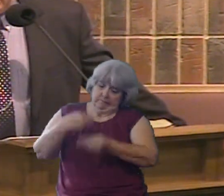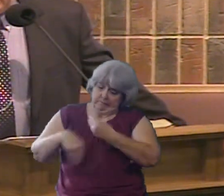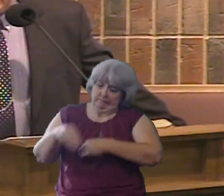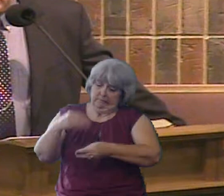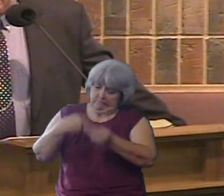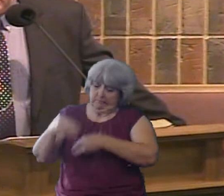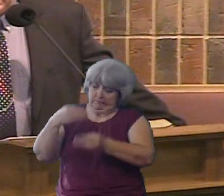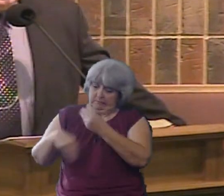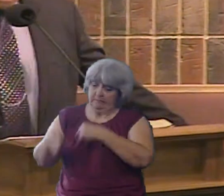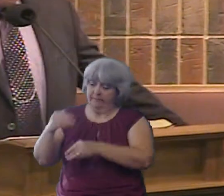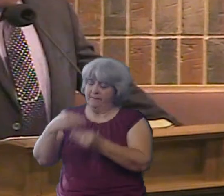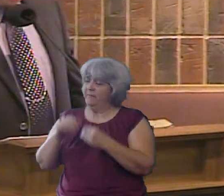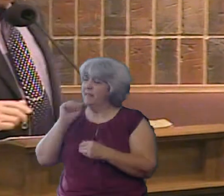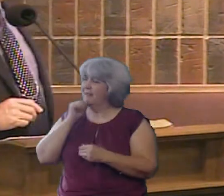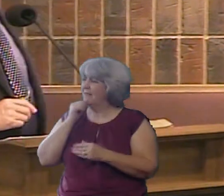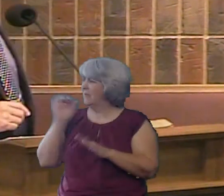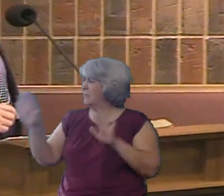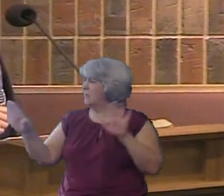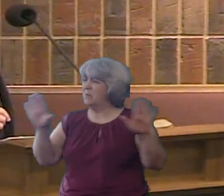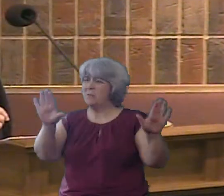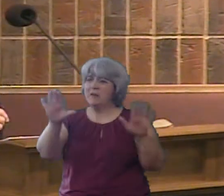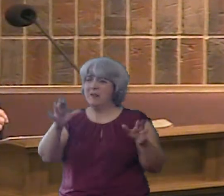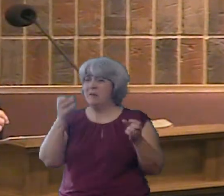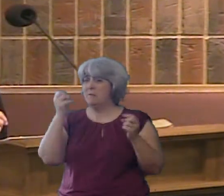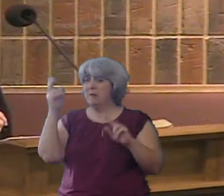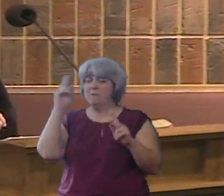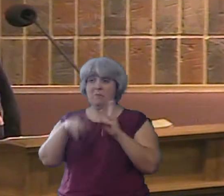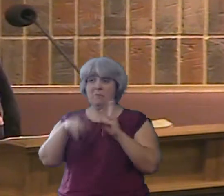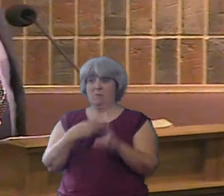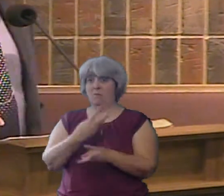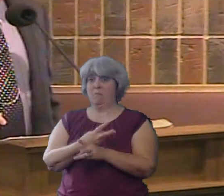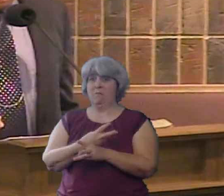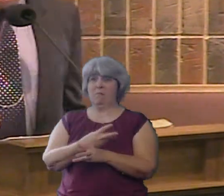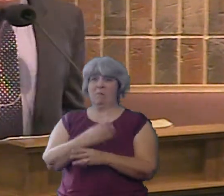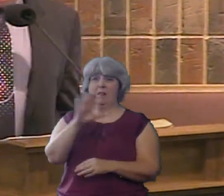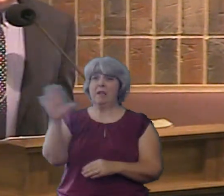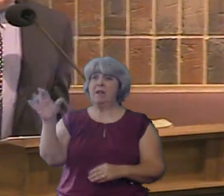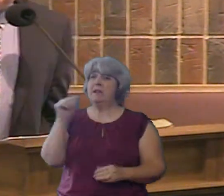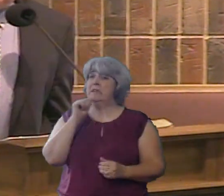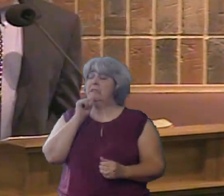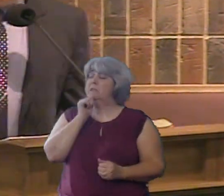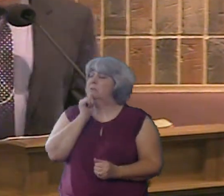that have had to been suffered. There are many people in the world who still struggle with so many things.